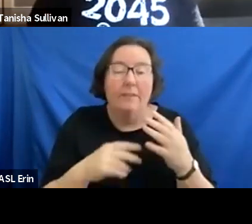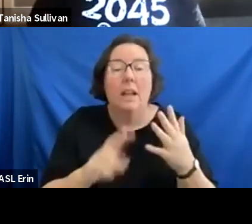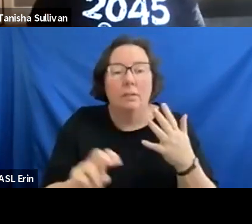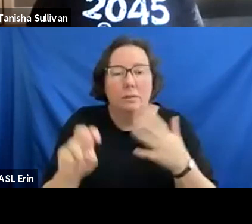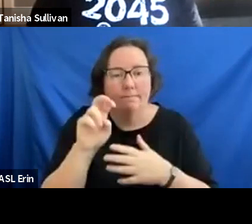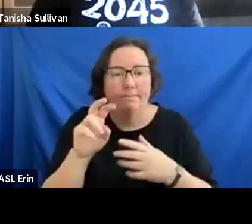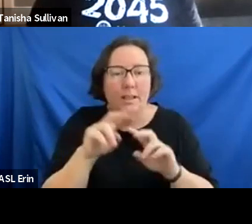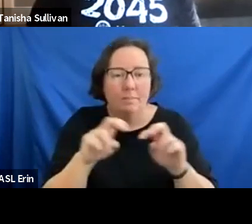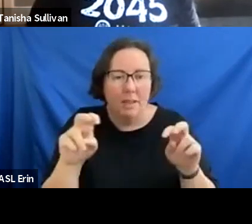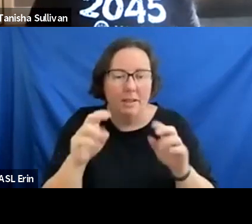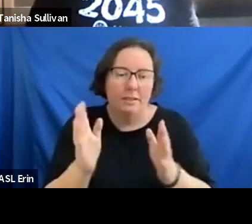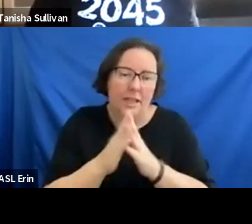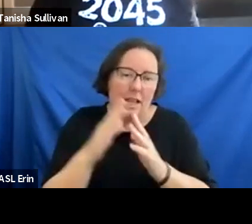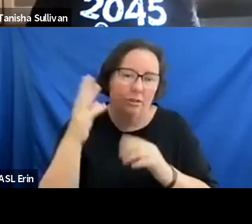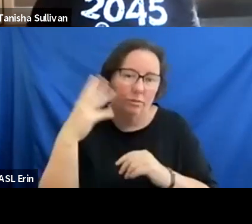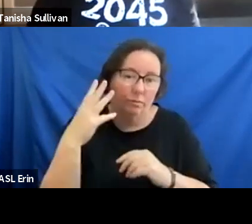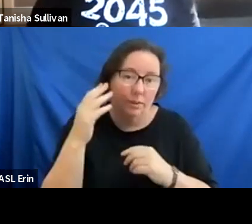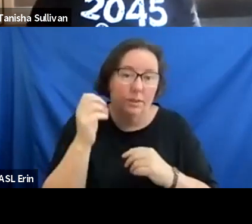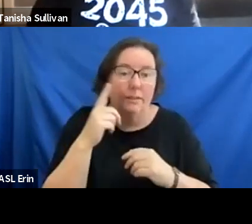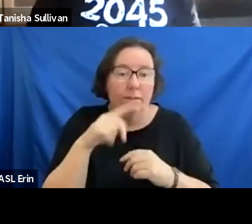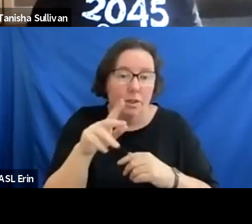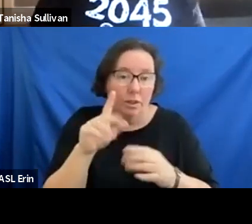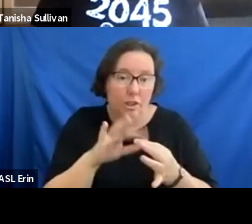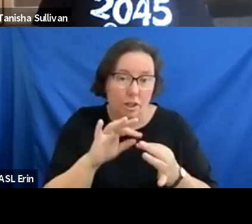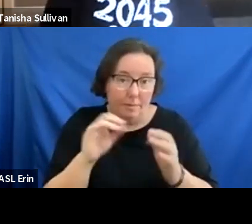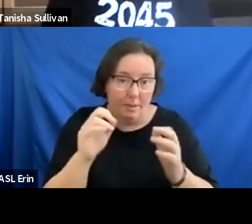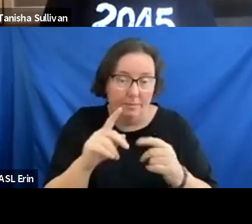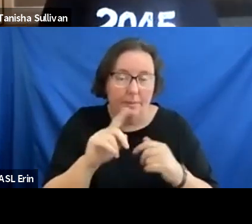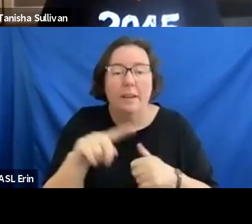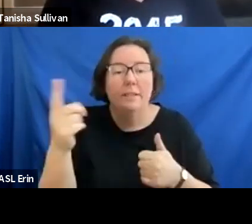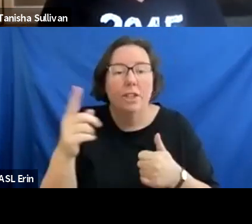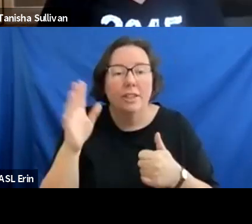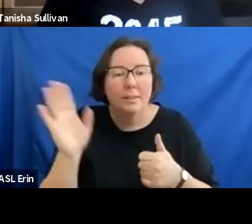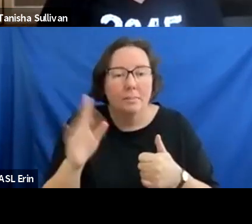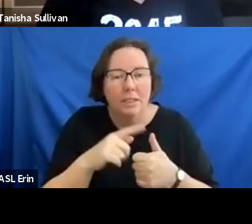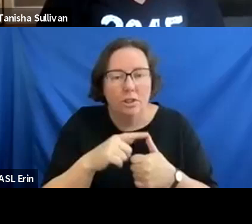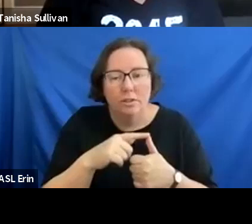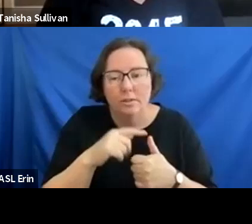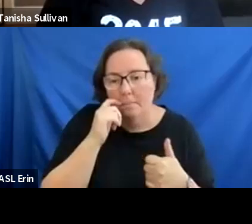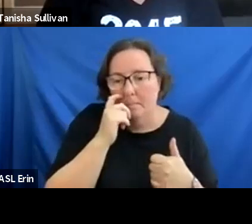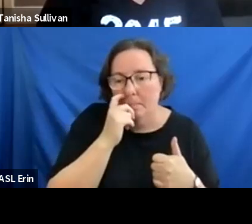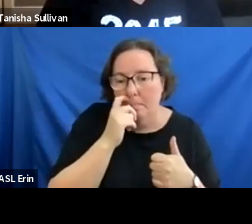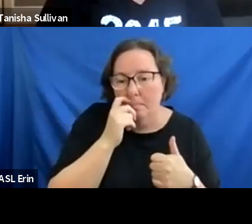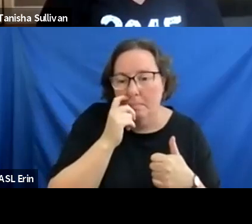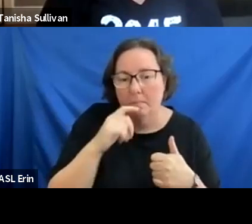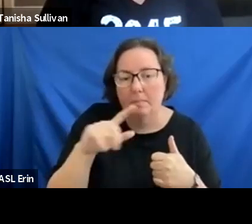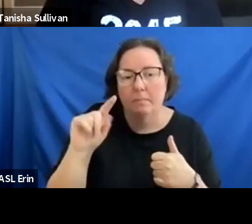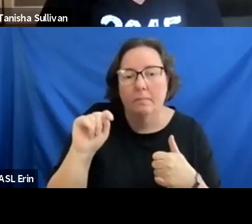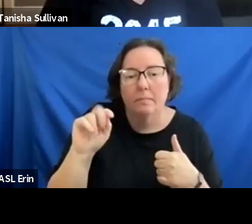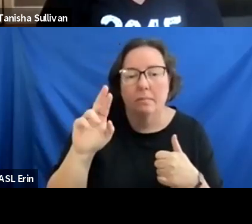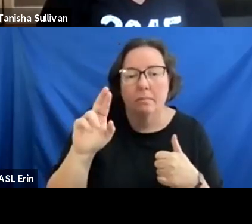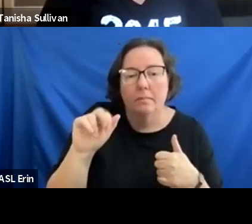will ask you to turn on your camera for public comment. Our first speaker this evening is Travis